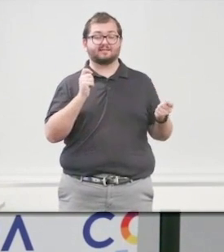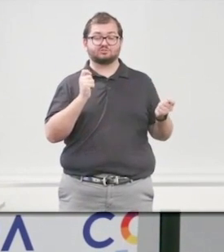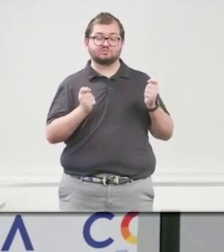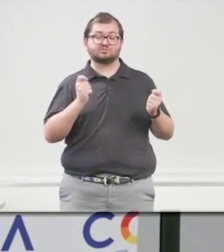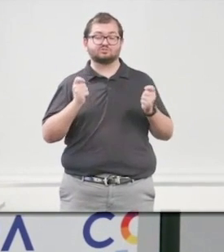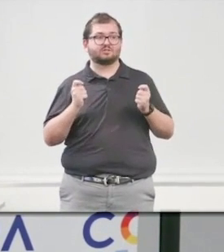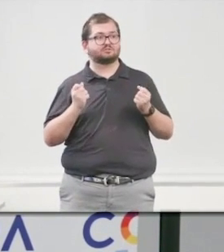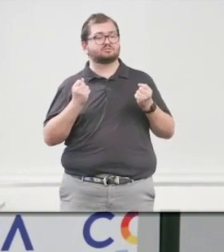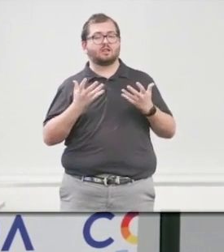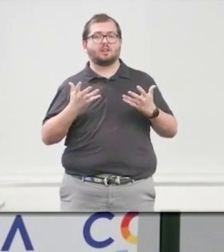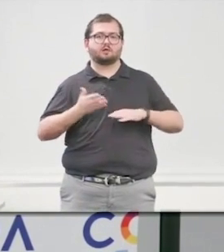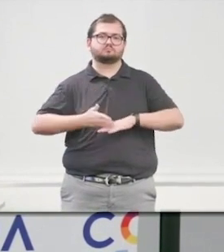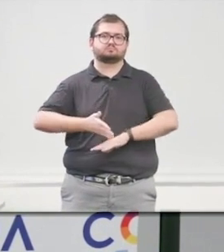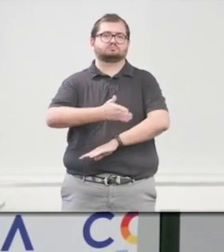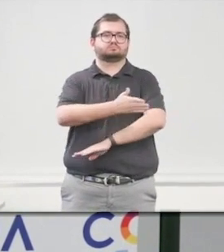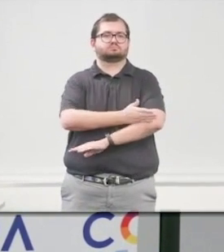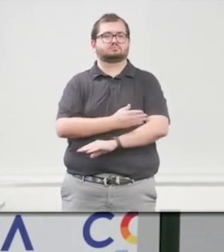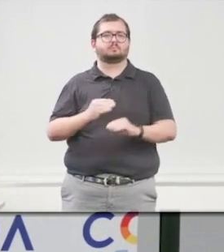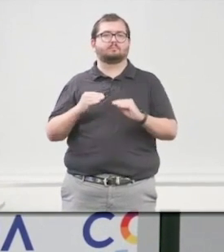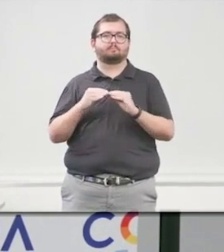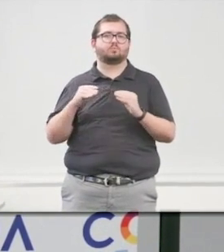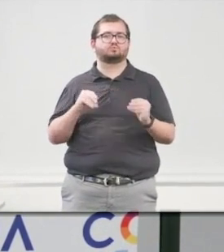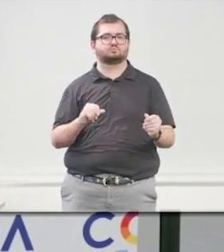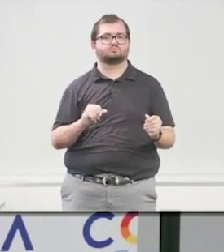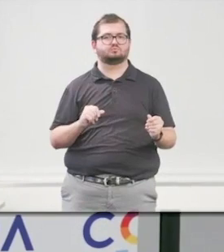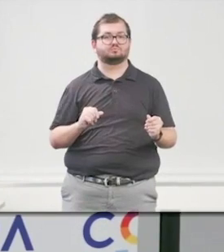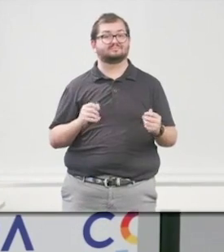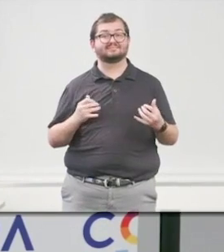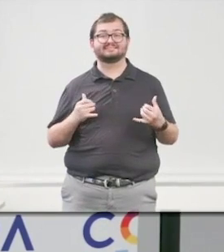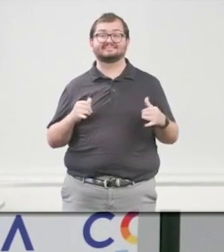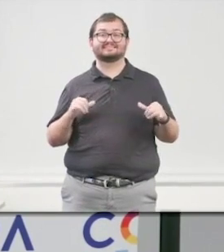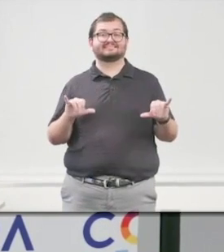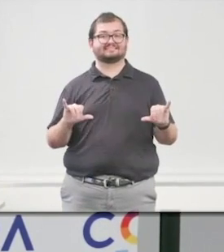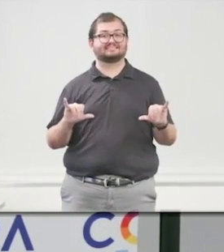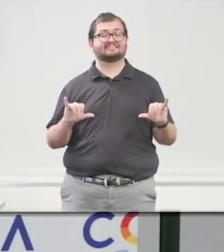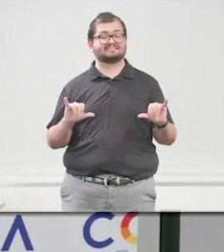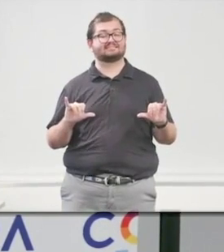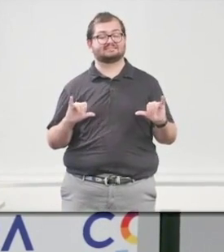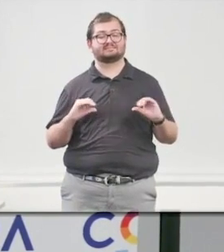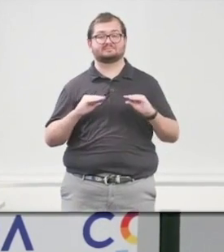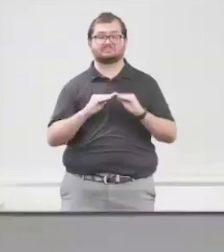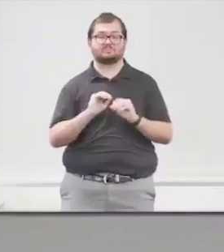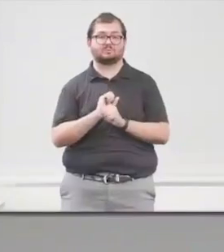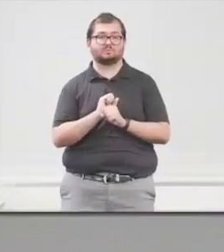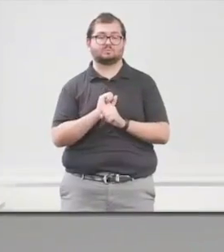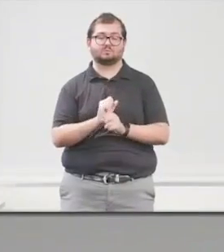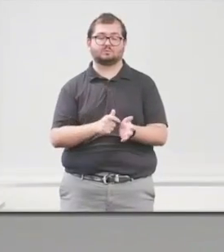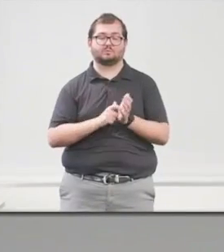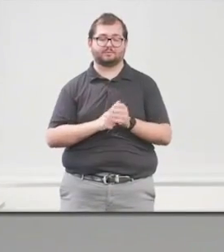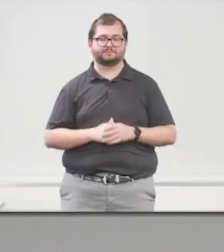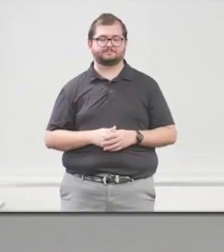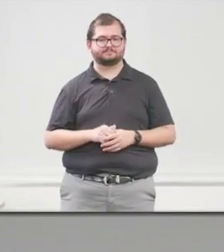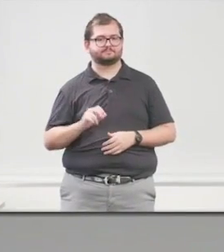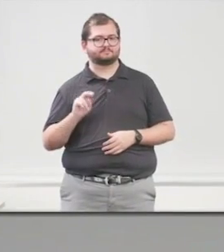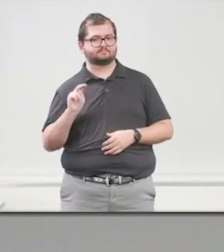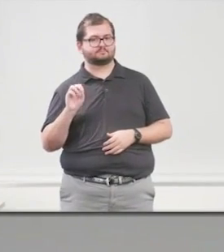for efficiency. But with that said, still a lot more work to be done in this space. So. I'm going to ask